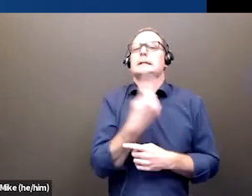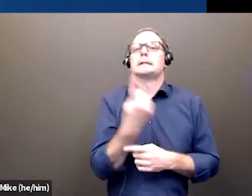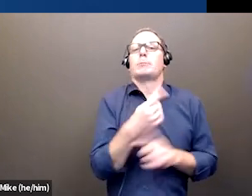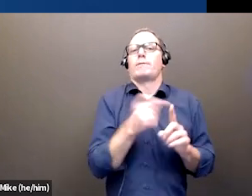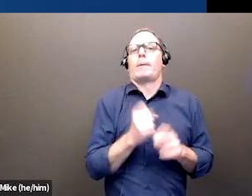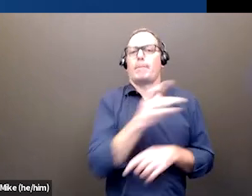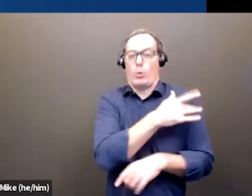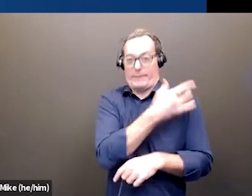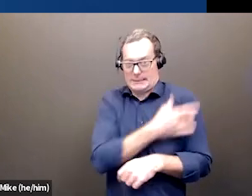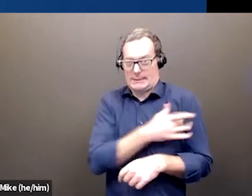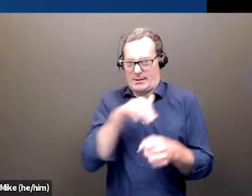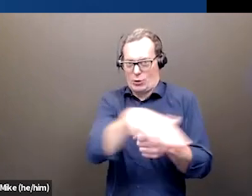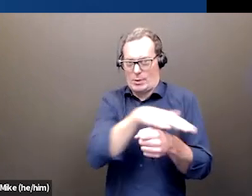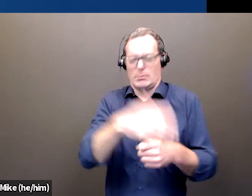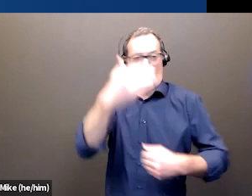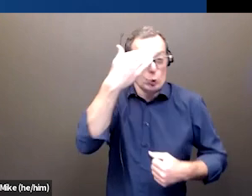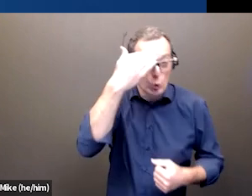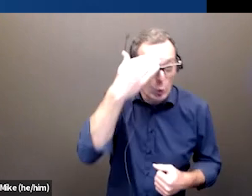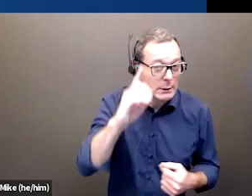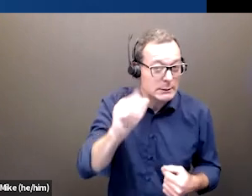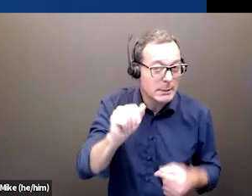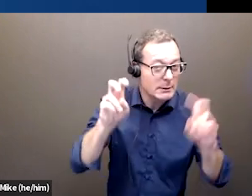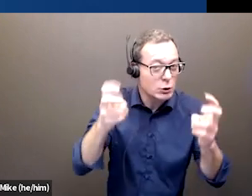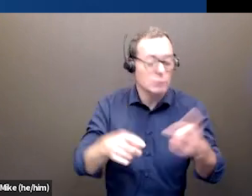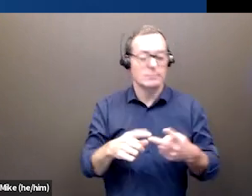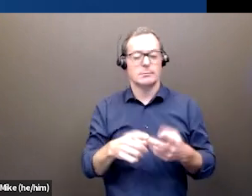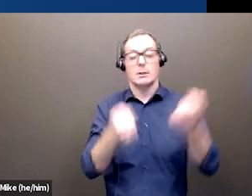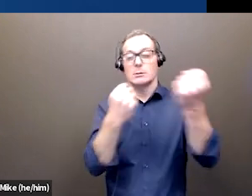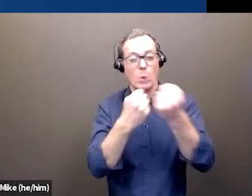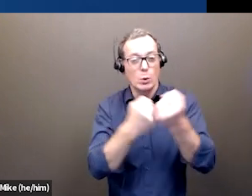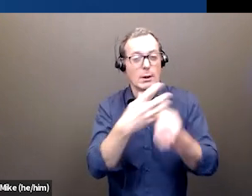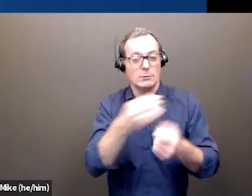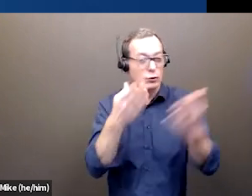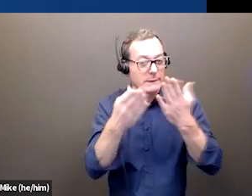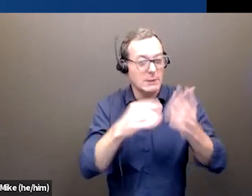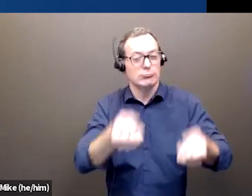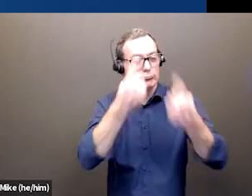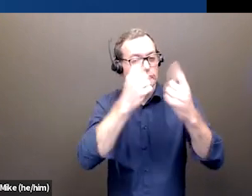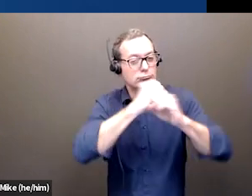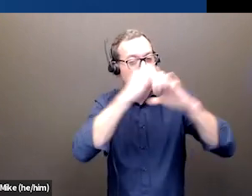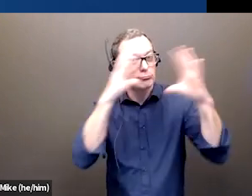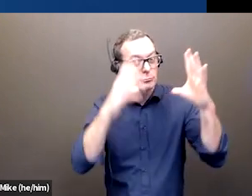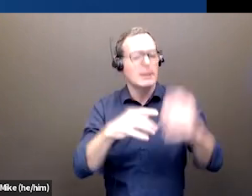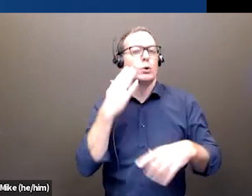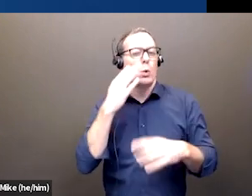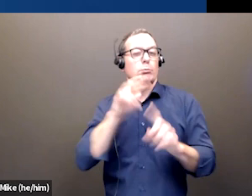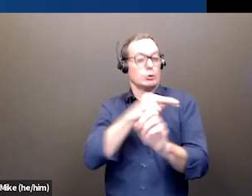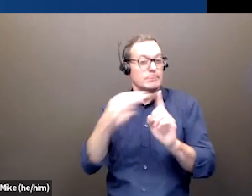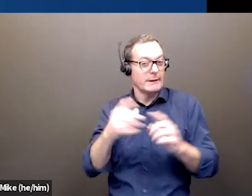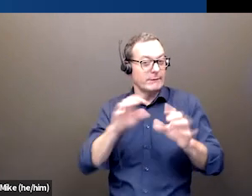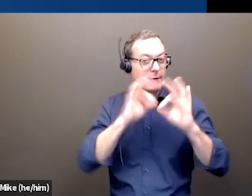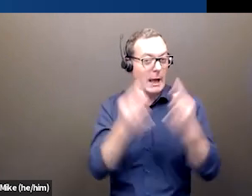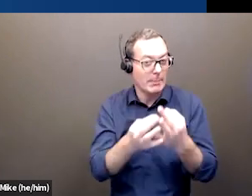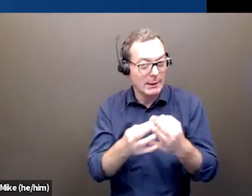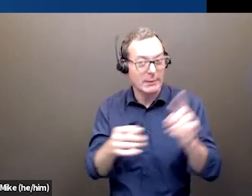disability issues, aware of supports and services, and the challenges that families face. They contact their members